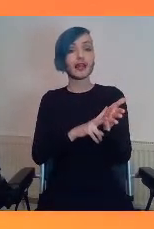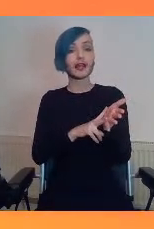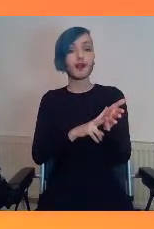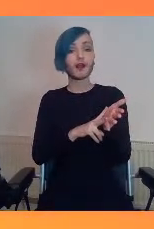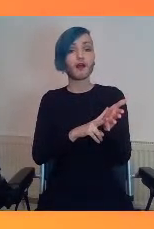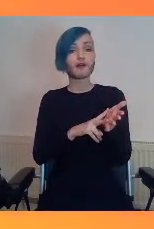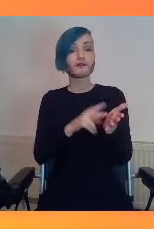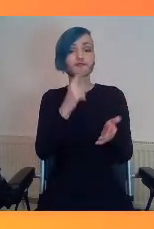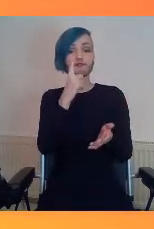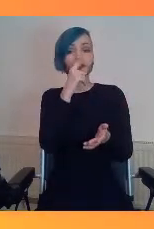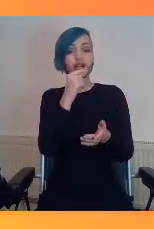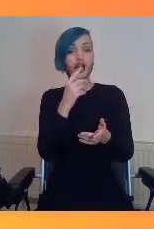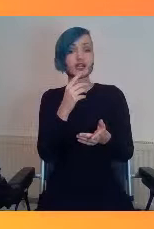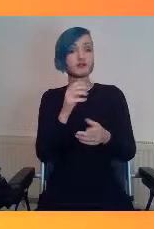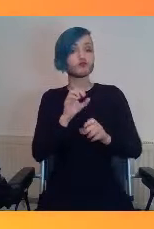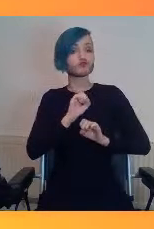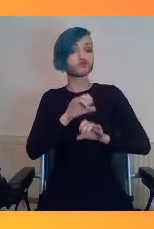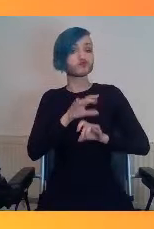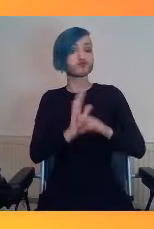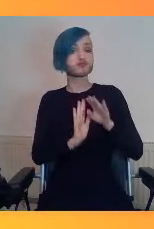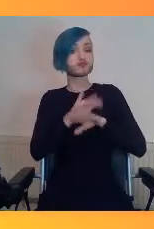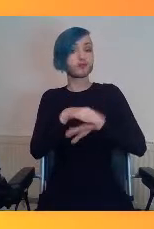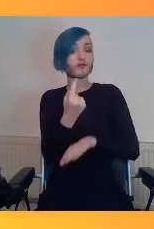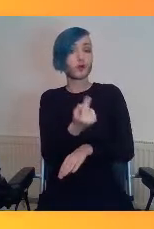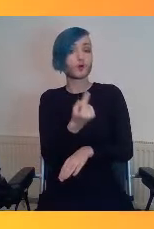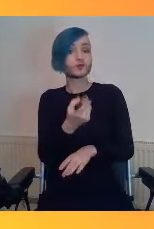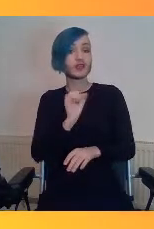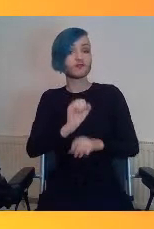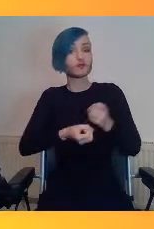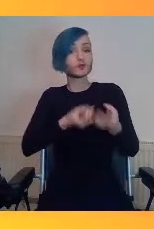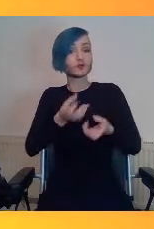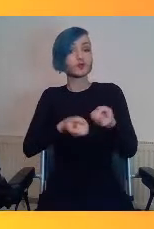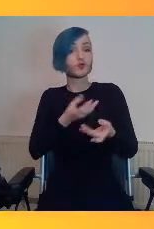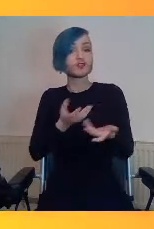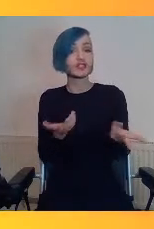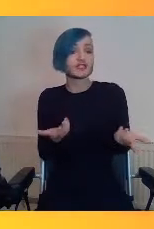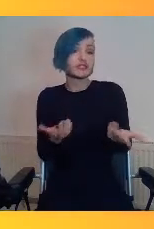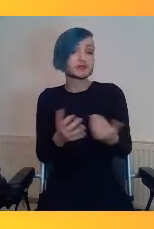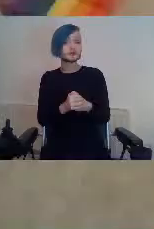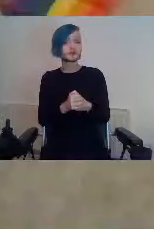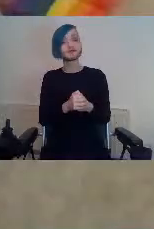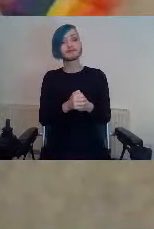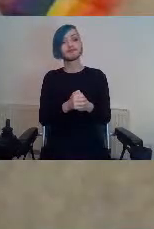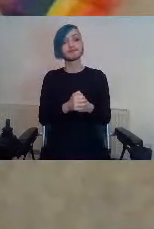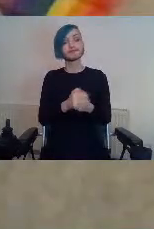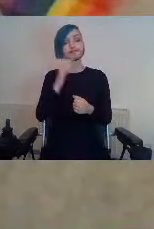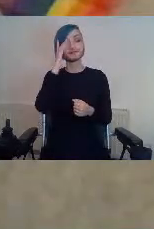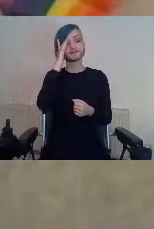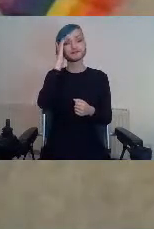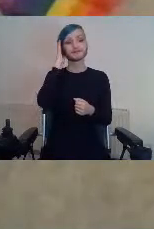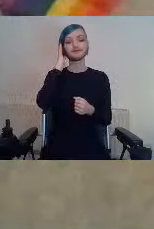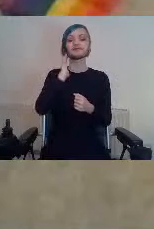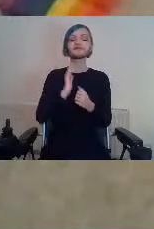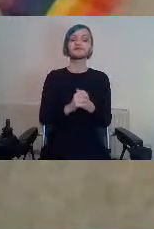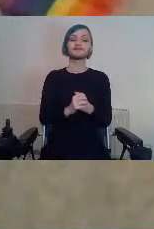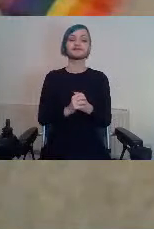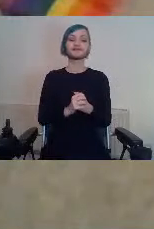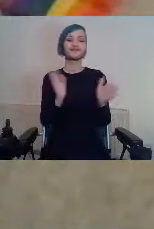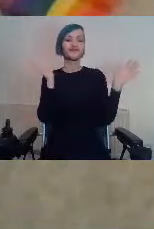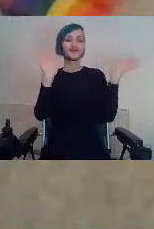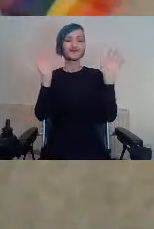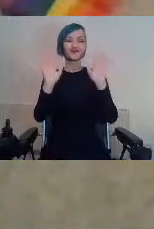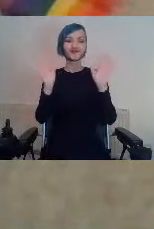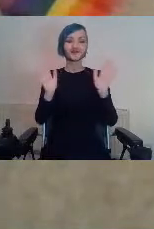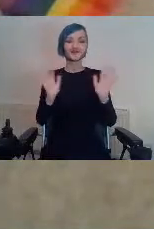us off and maybe share a little bit about yourself and your story for a couple of minutes, and then we'll go to Ella next. Vitalina, over to Hello, you. hello.